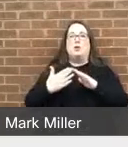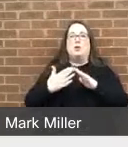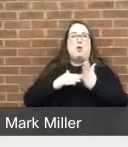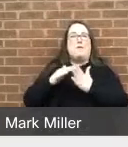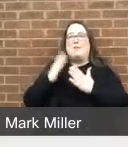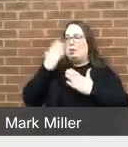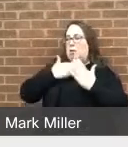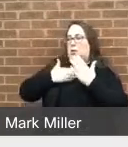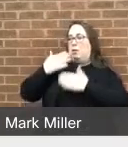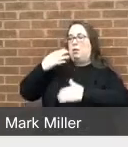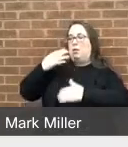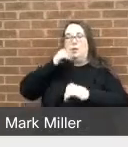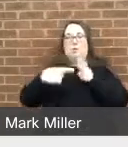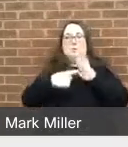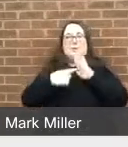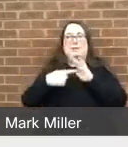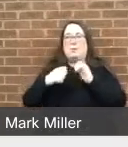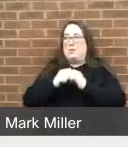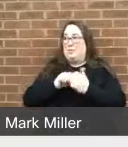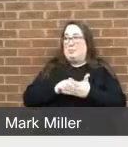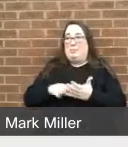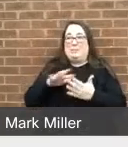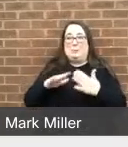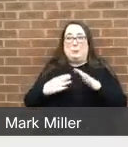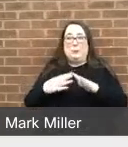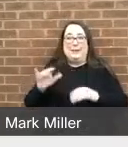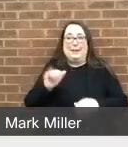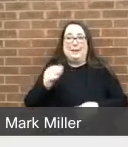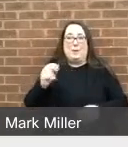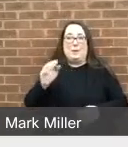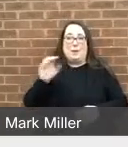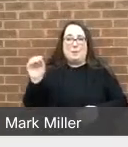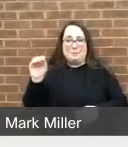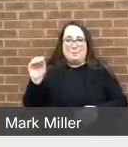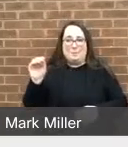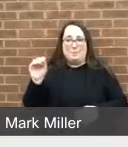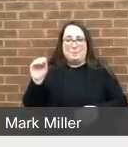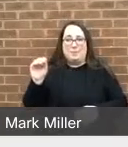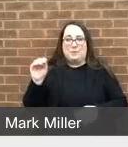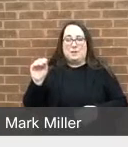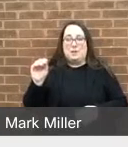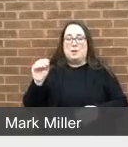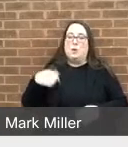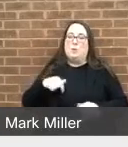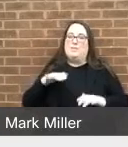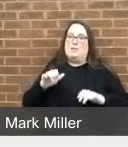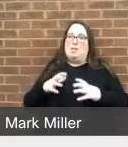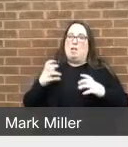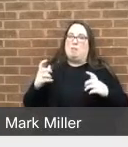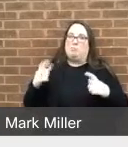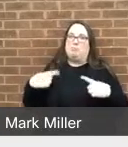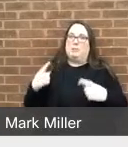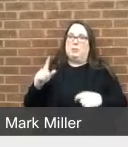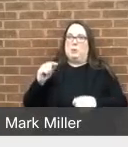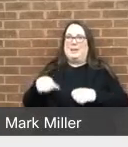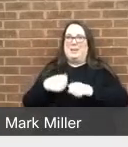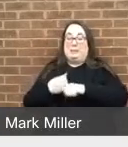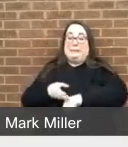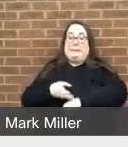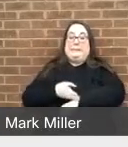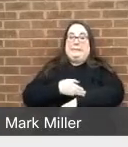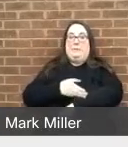underrepresented, even in an affluent community like Howard County. While we have come a long way in 20 years, we still have work ahead of